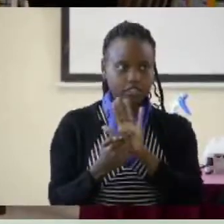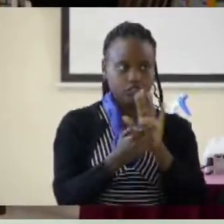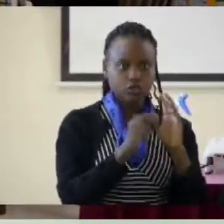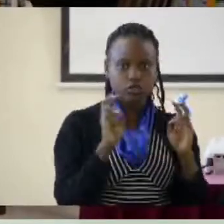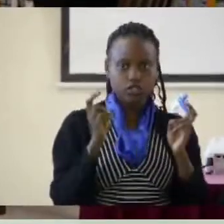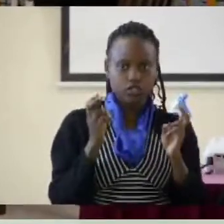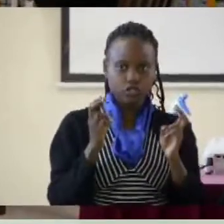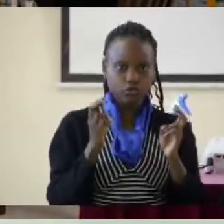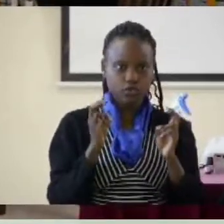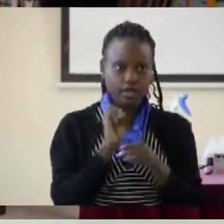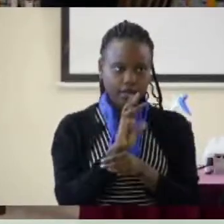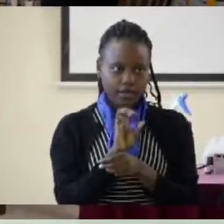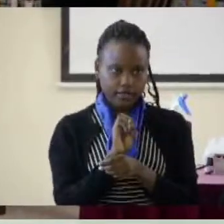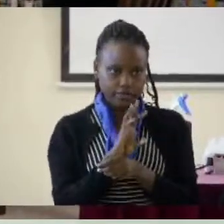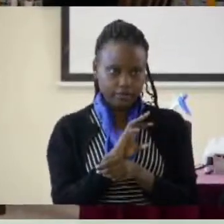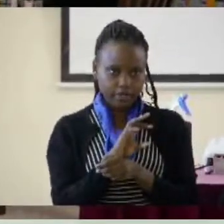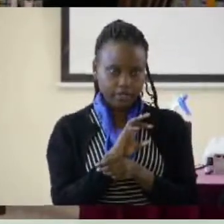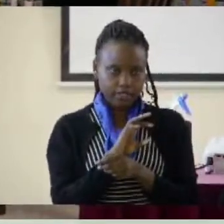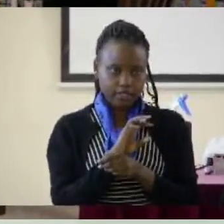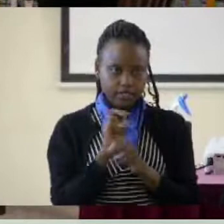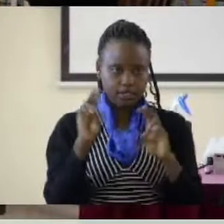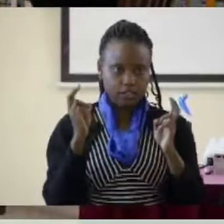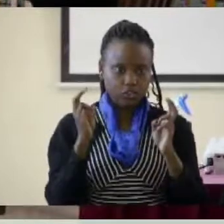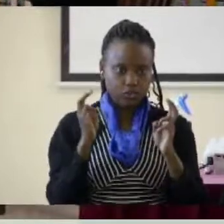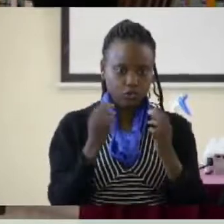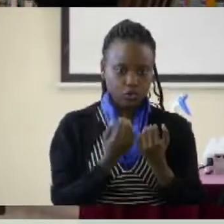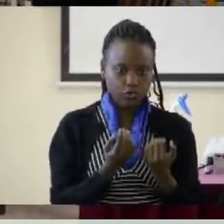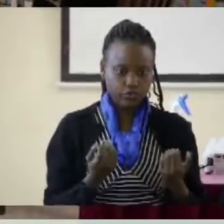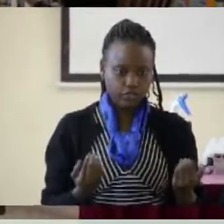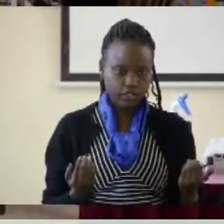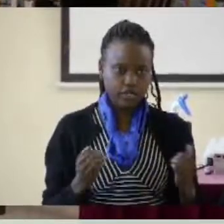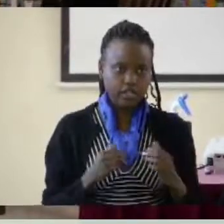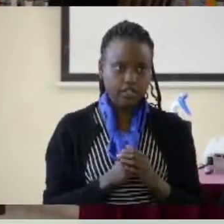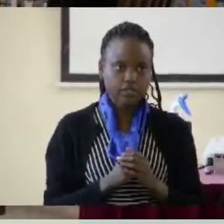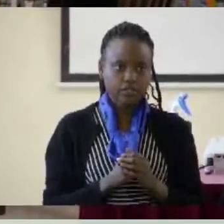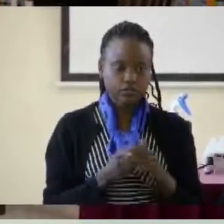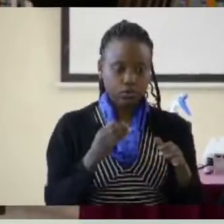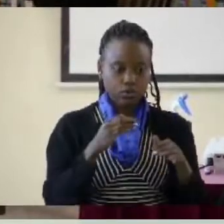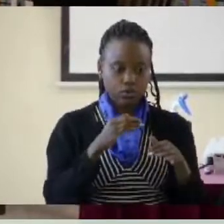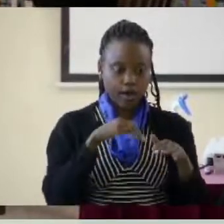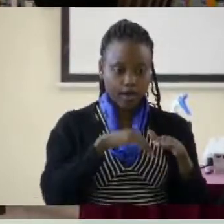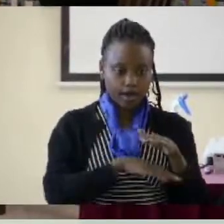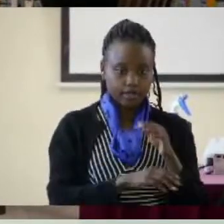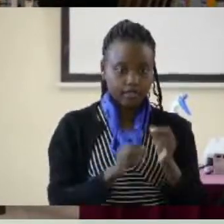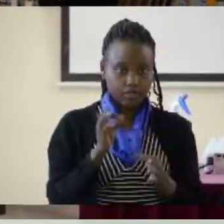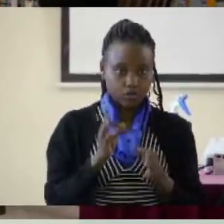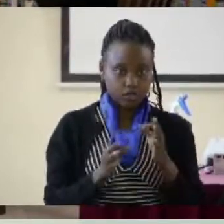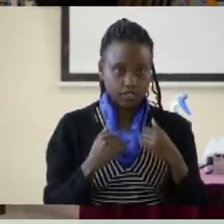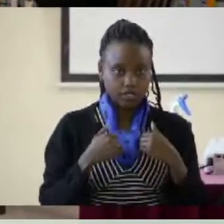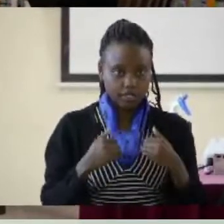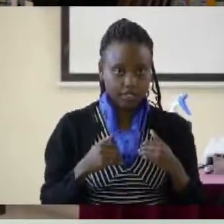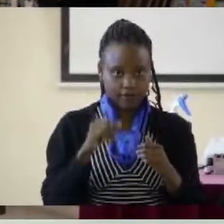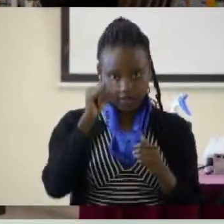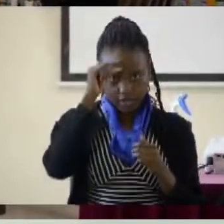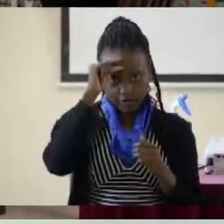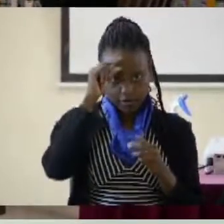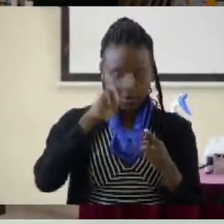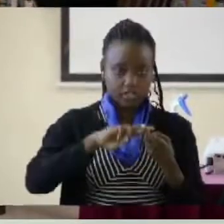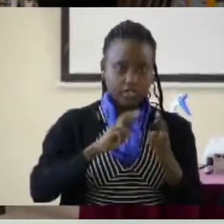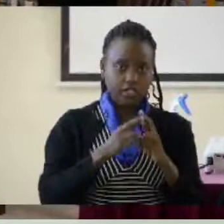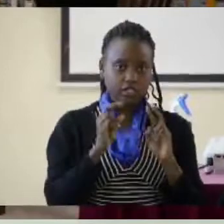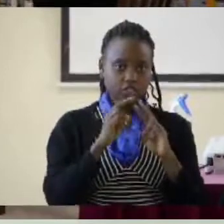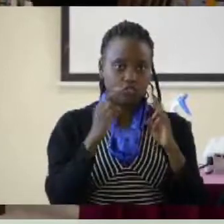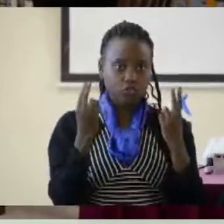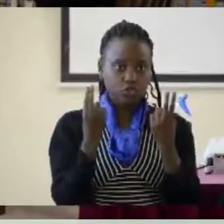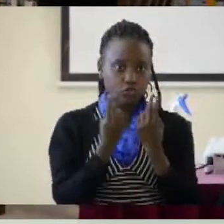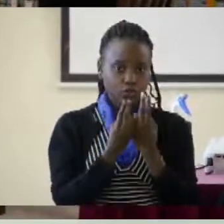who are in the worst forms of child labor. So we are saying in access to justice, let's have the intergovernmental relation unit at the